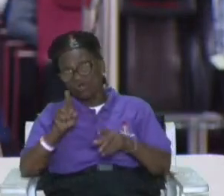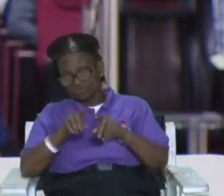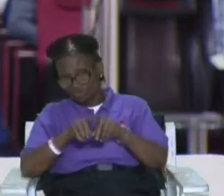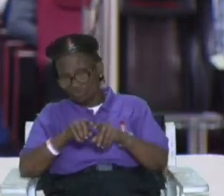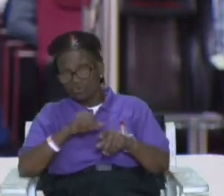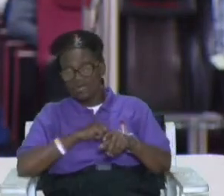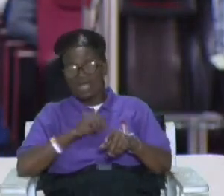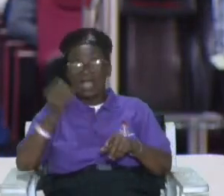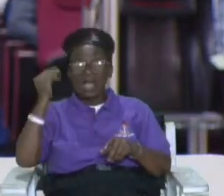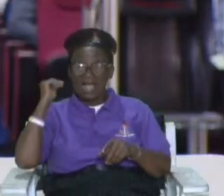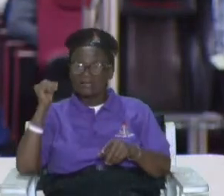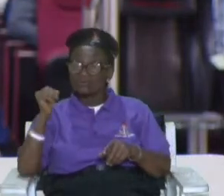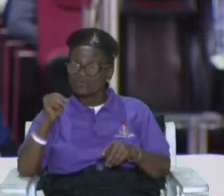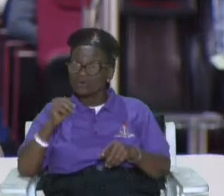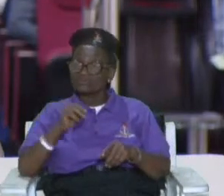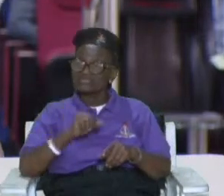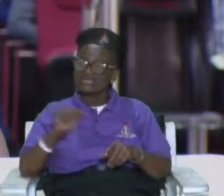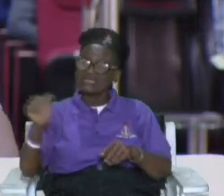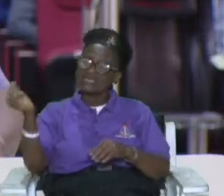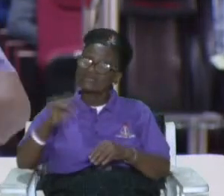I was a games master